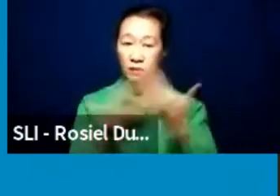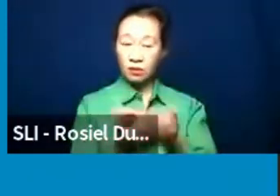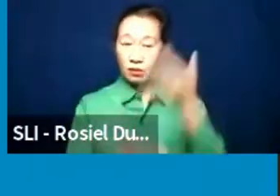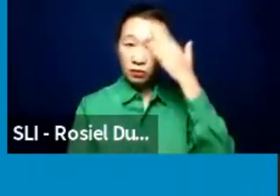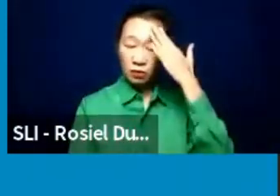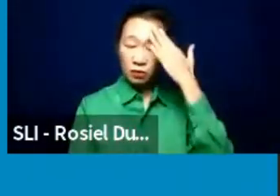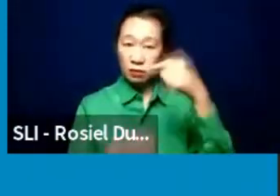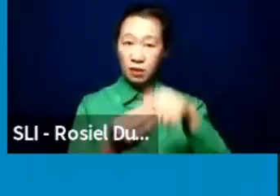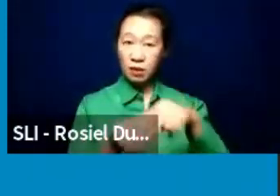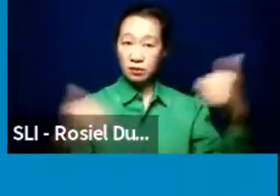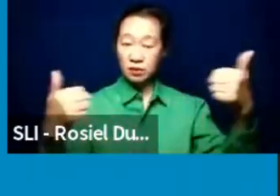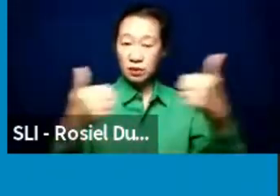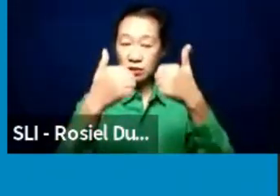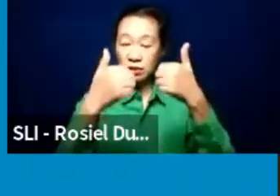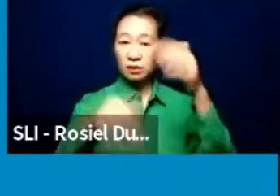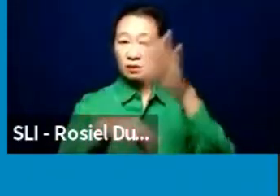So